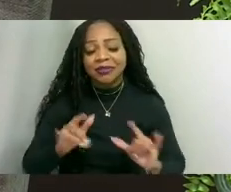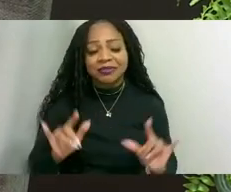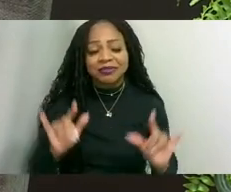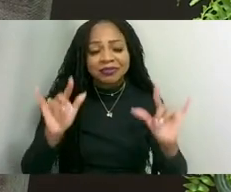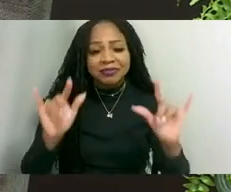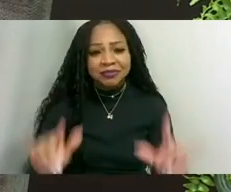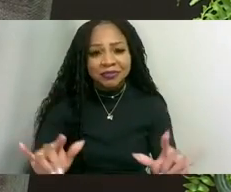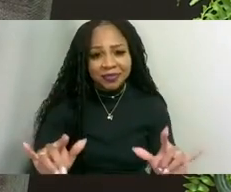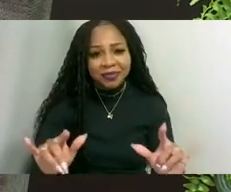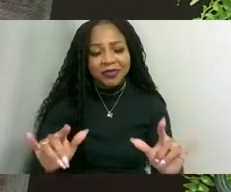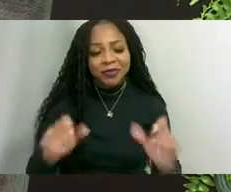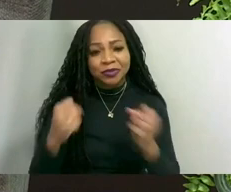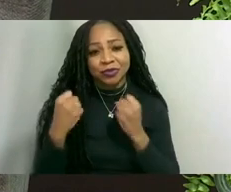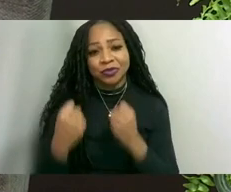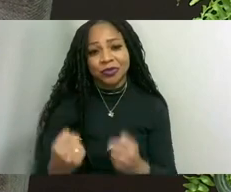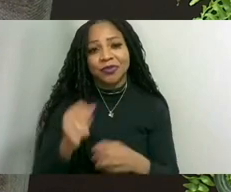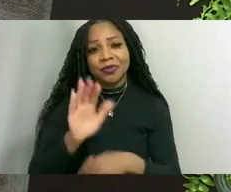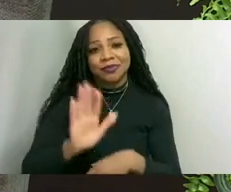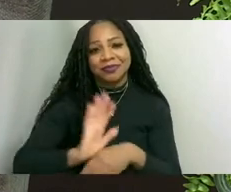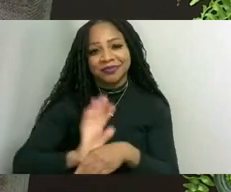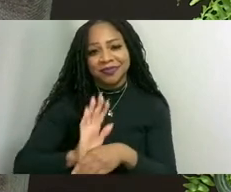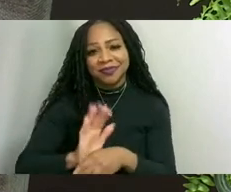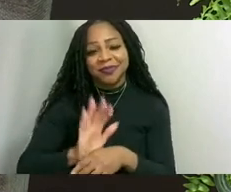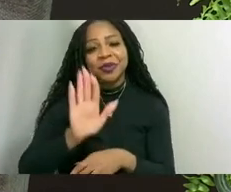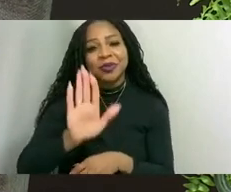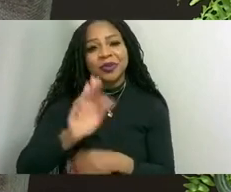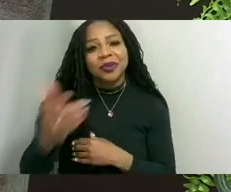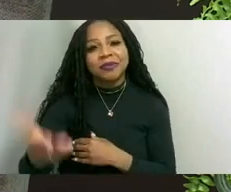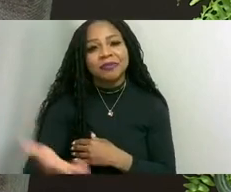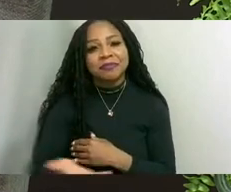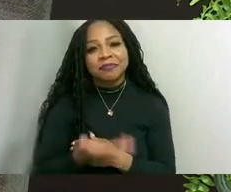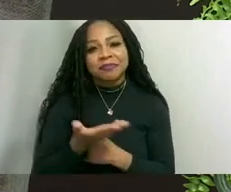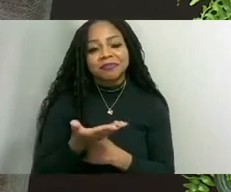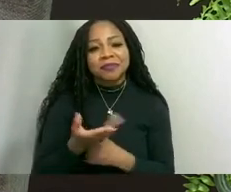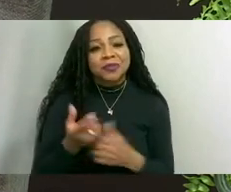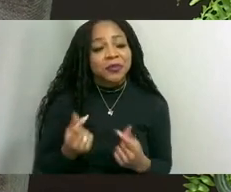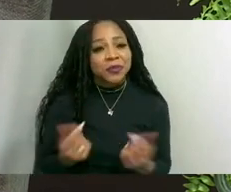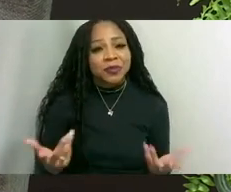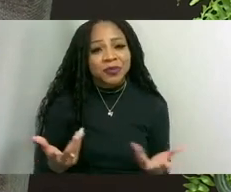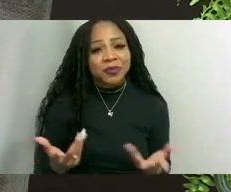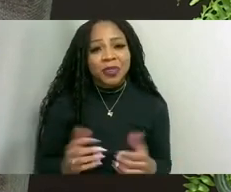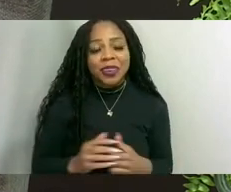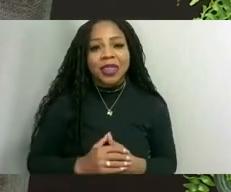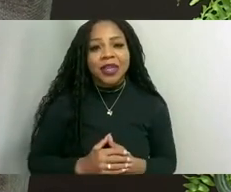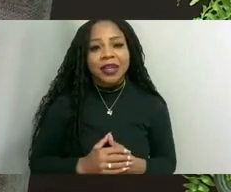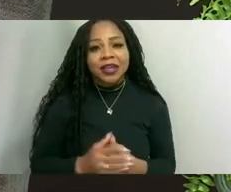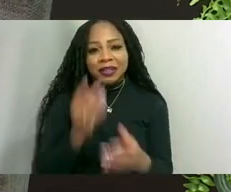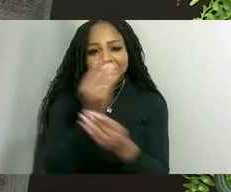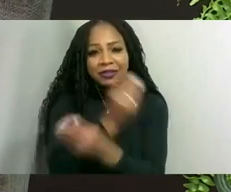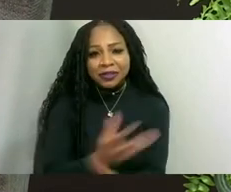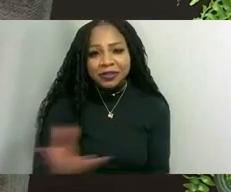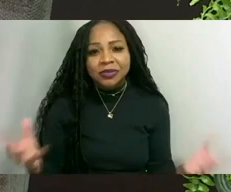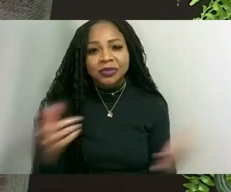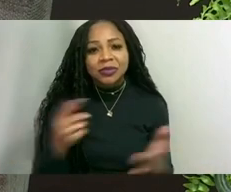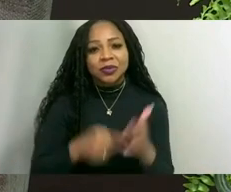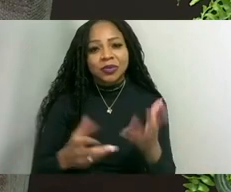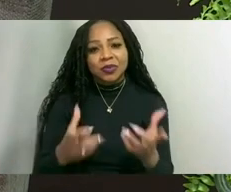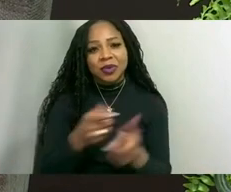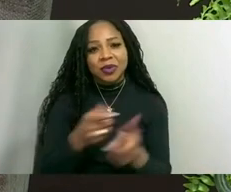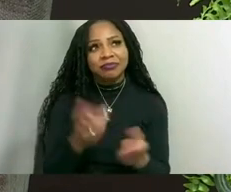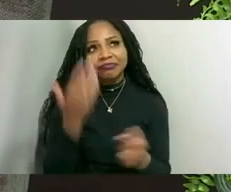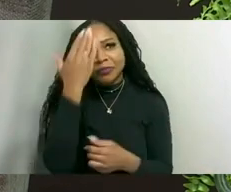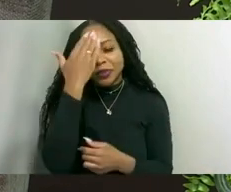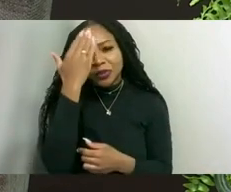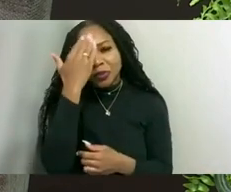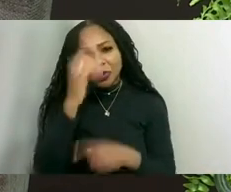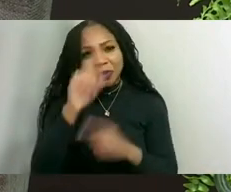films. And so the invitation is to let us know what you would like for us to know about work that we